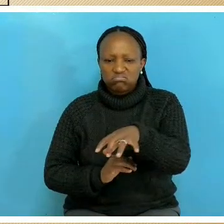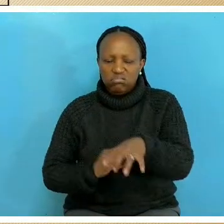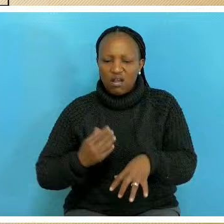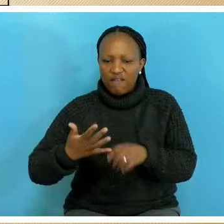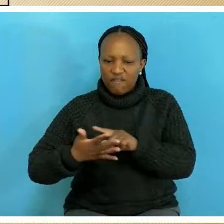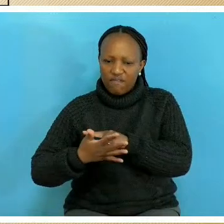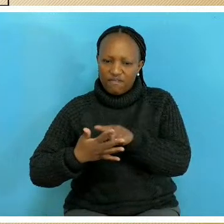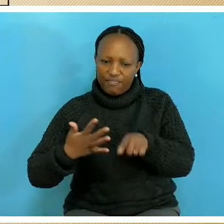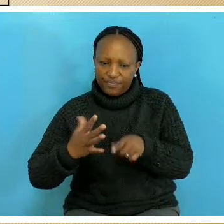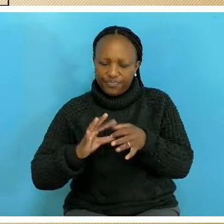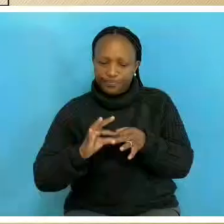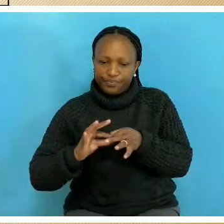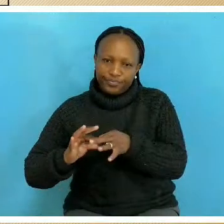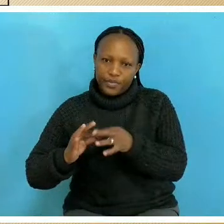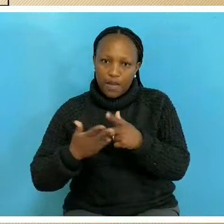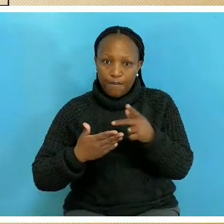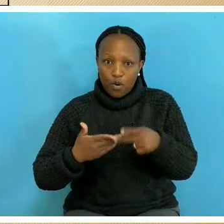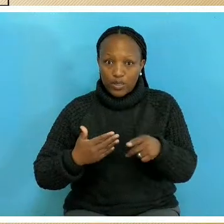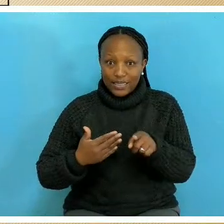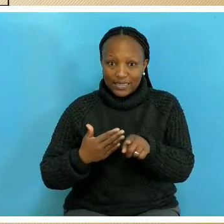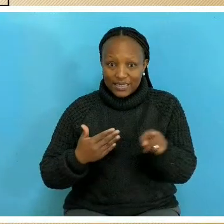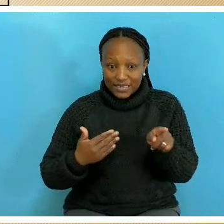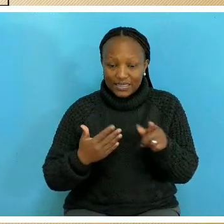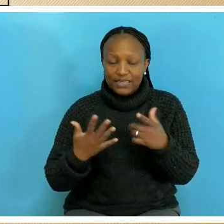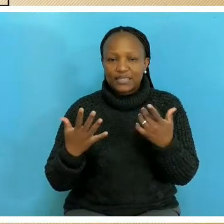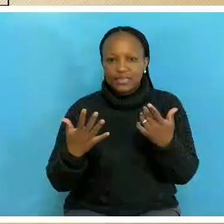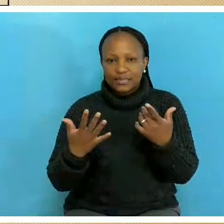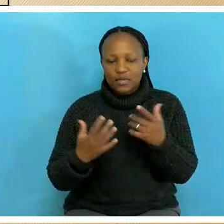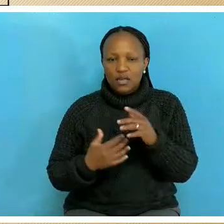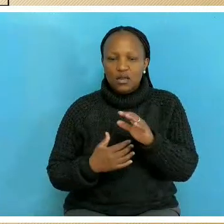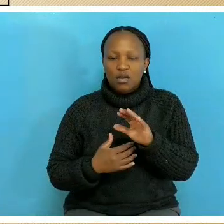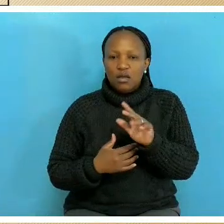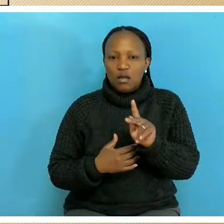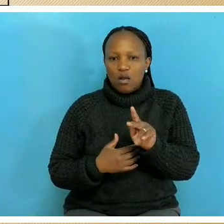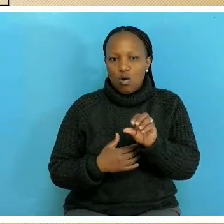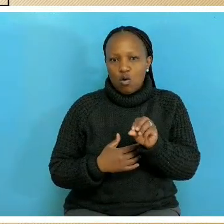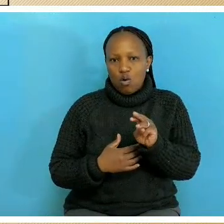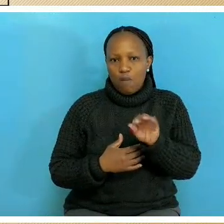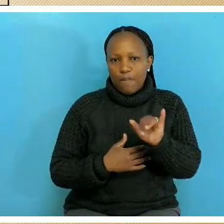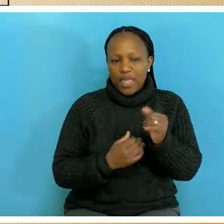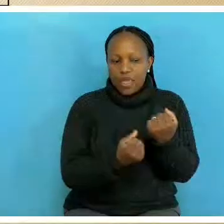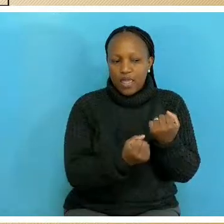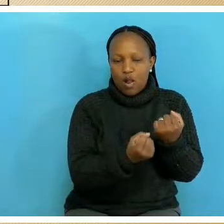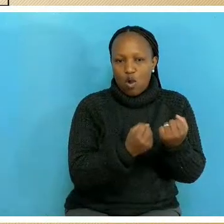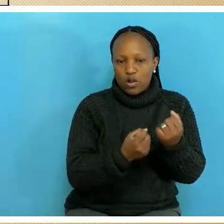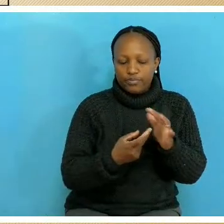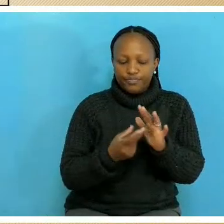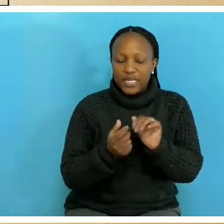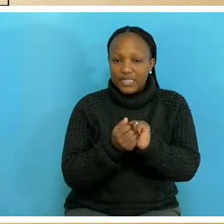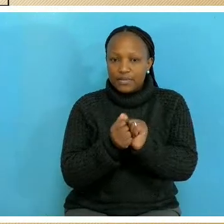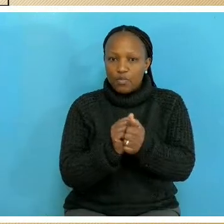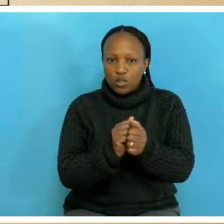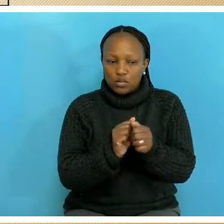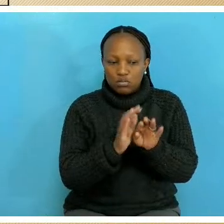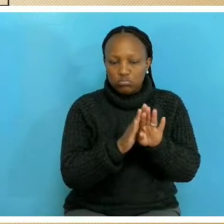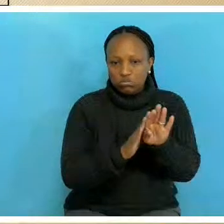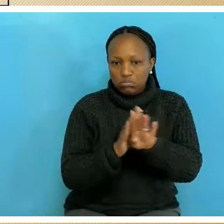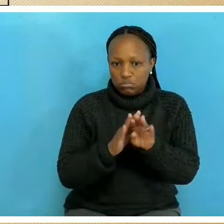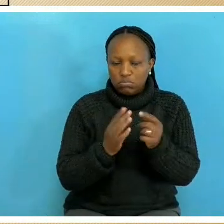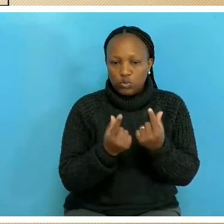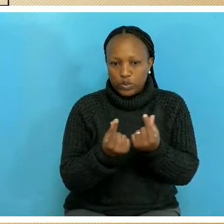projects that relates to combi courts or sports development in communities. Thanks,